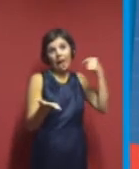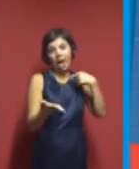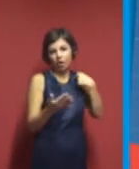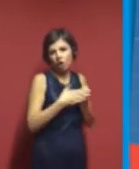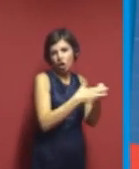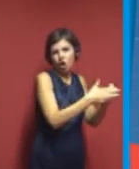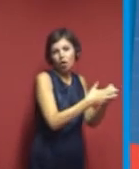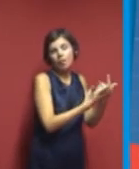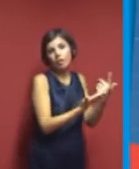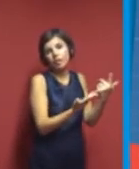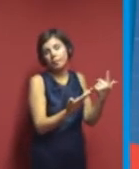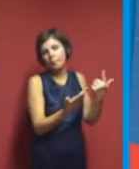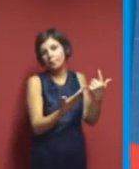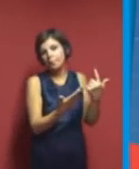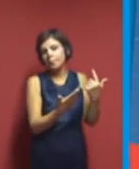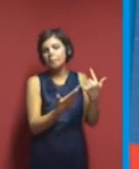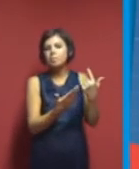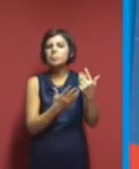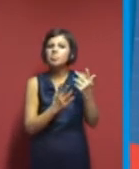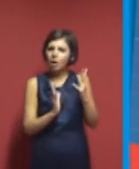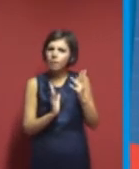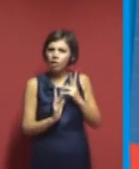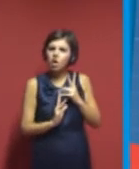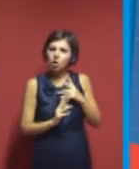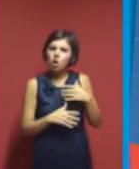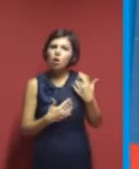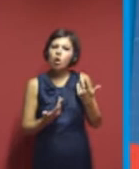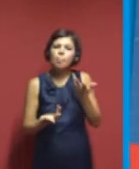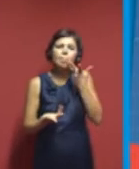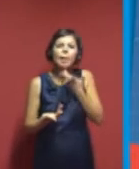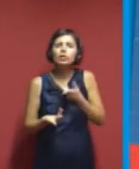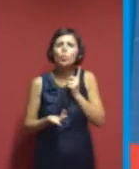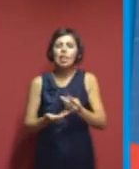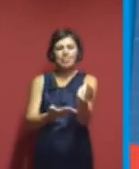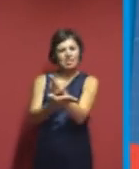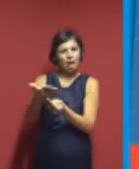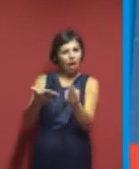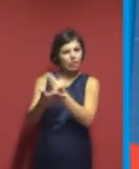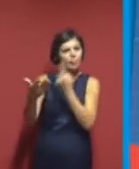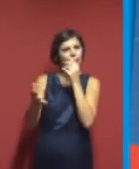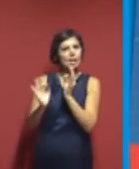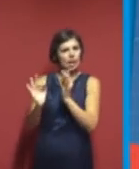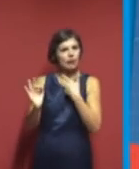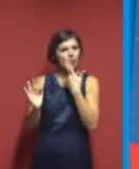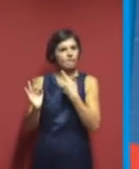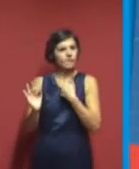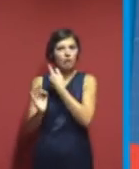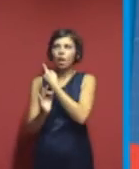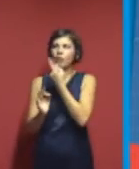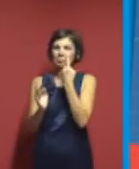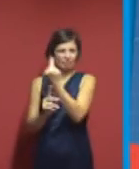design criticism. So, this is a sketch I did some time ago. I've got another version which